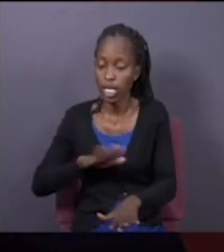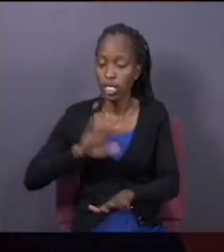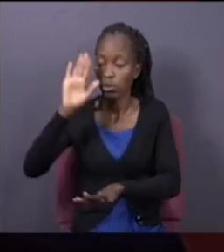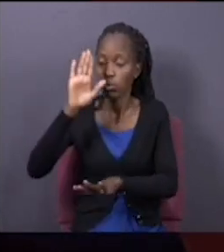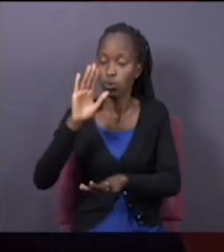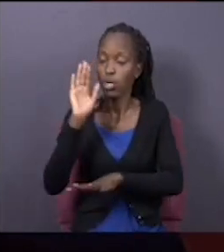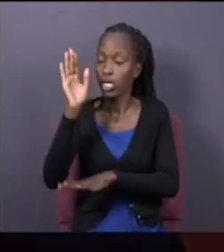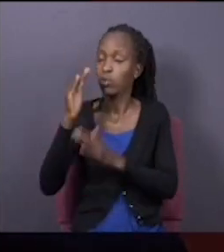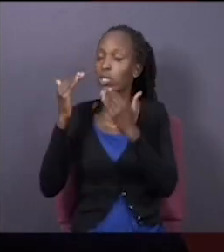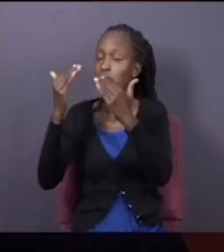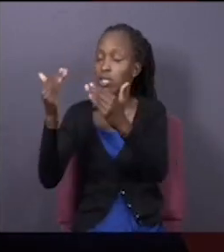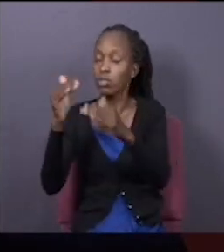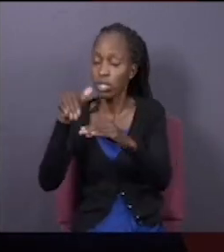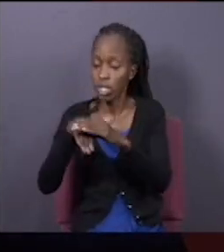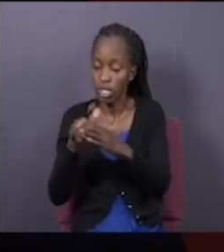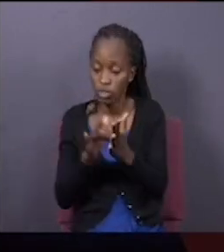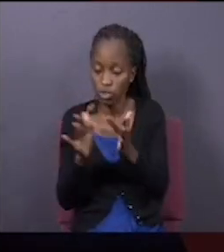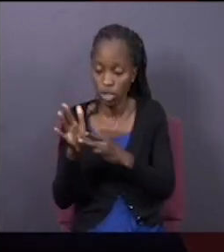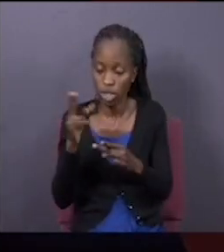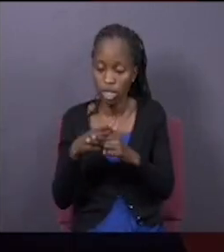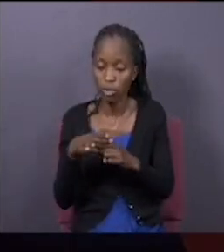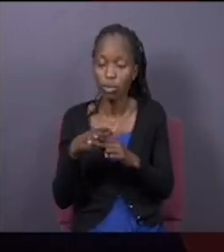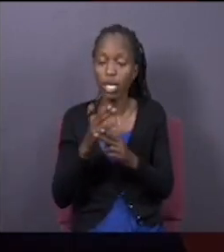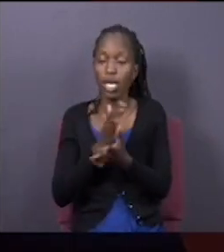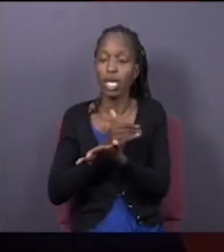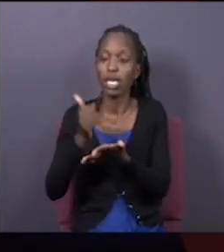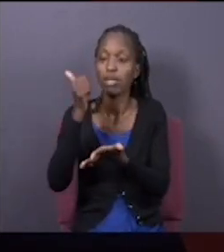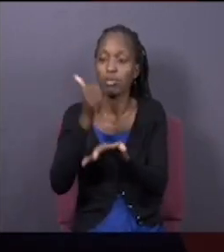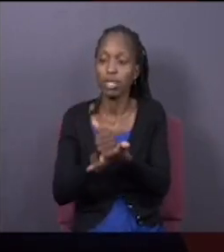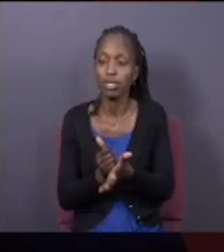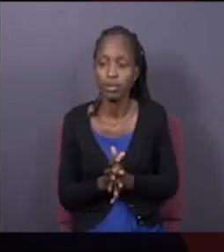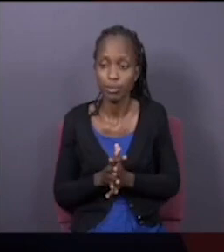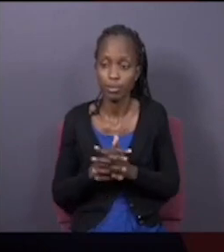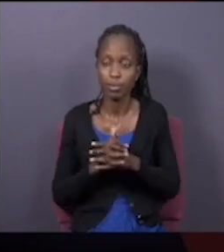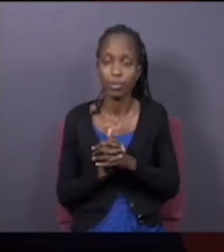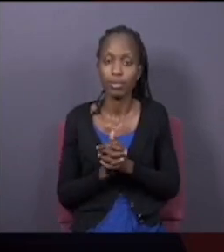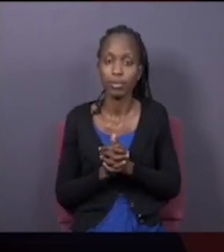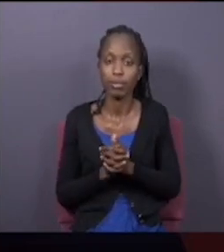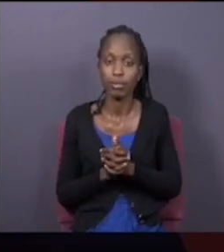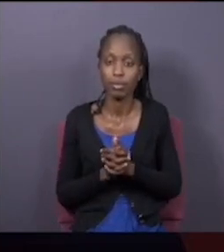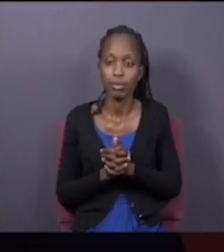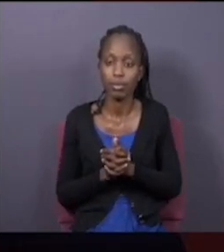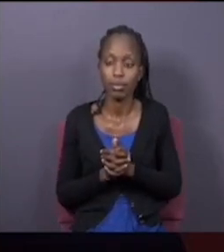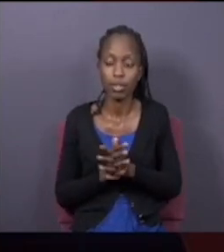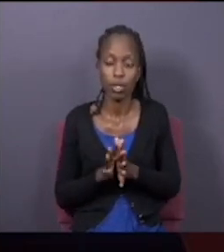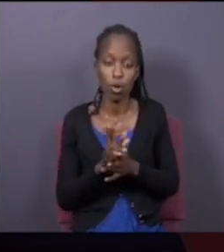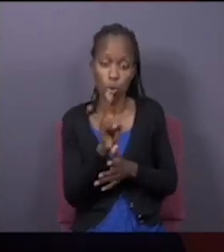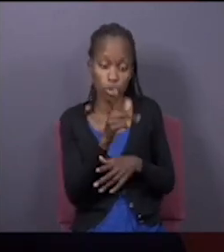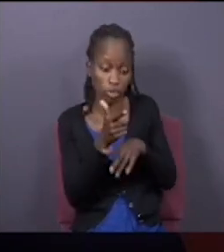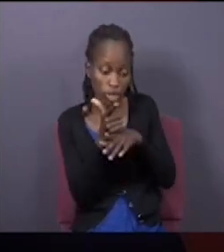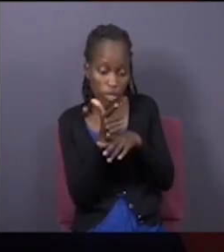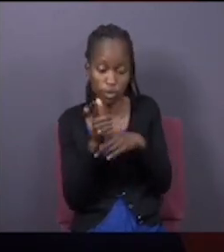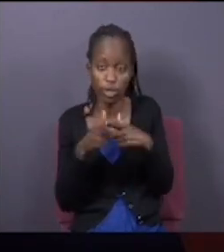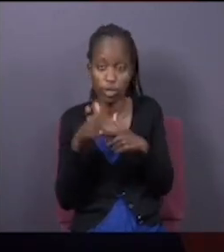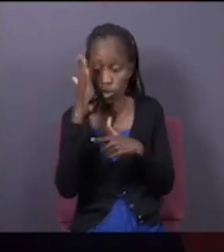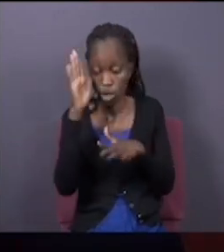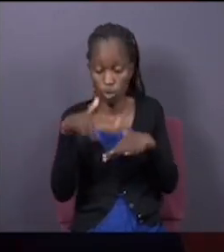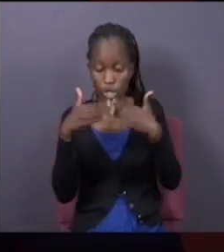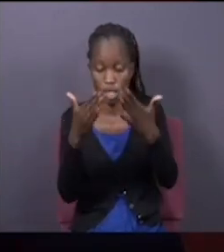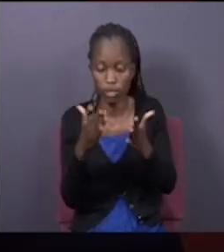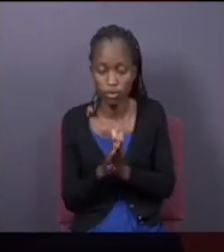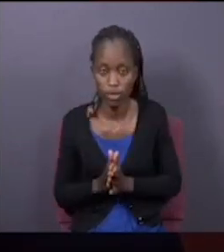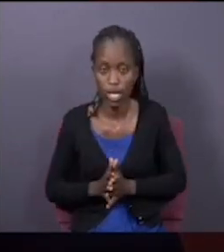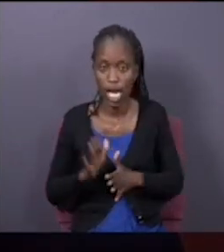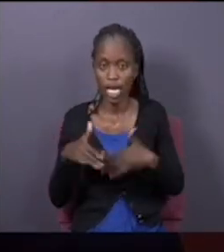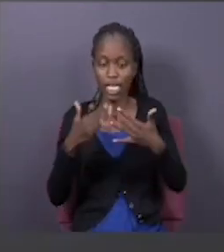with thanksgiving in Jesus' name. Amen. Well, go right ahead. Watch this clip. Thereafter, please give and